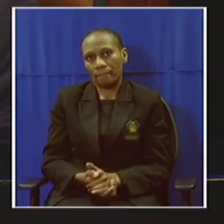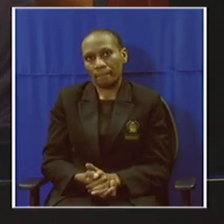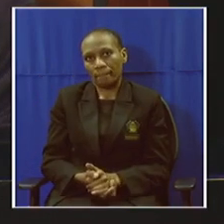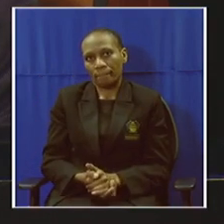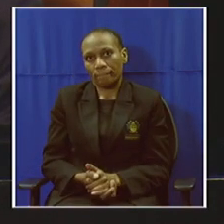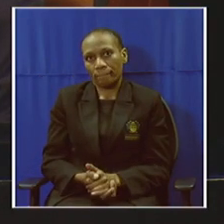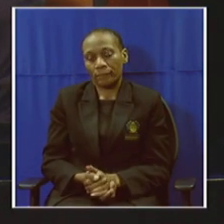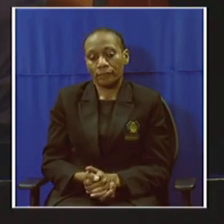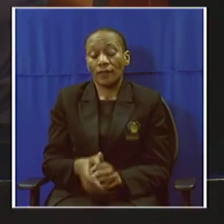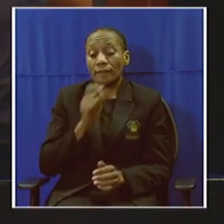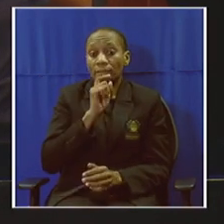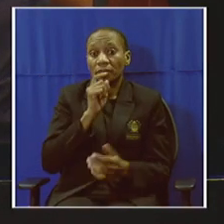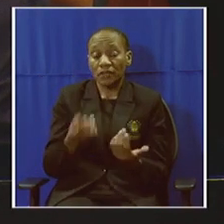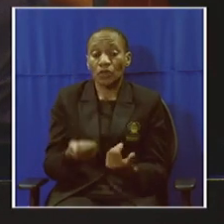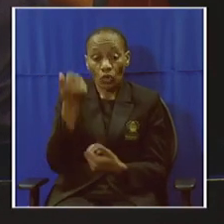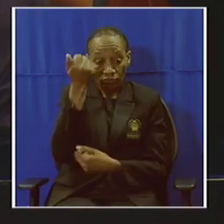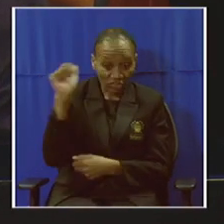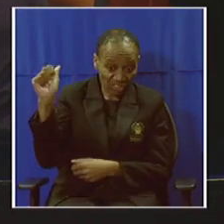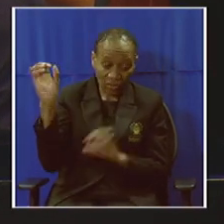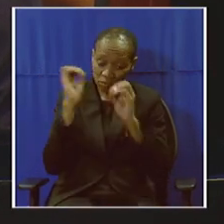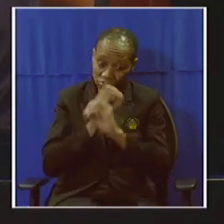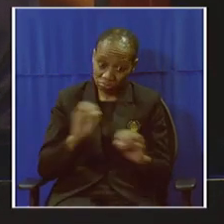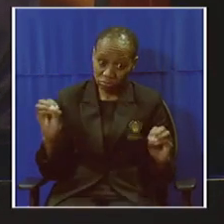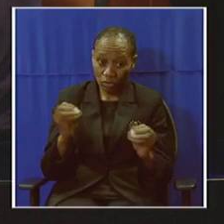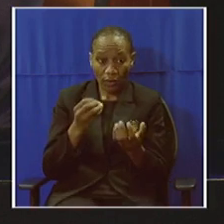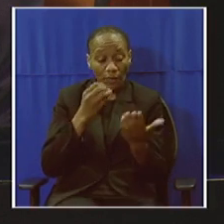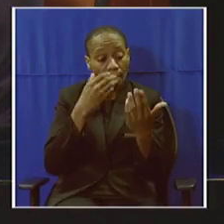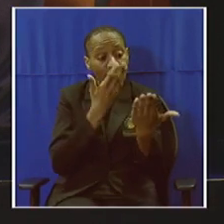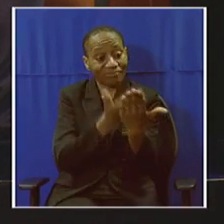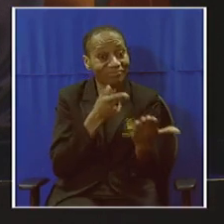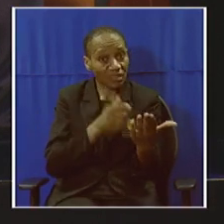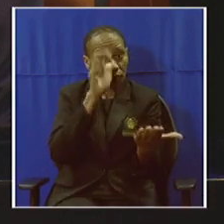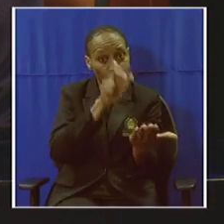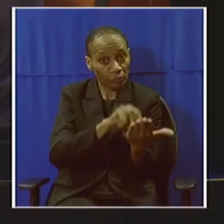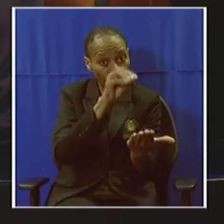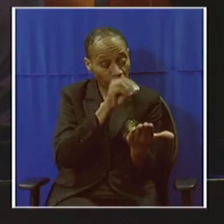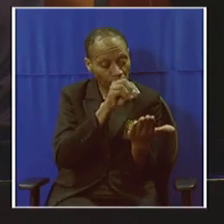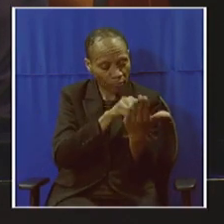I take it that there are no objections to the motion being adopted.